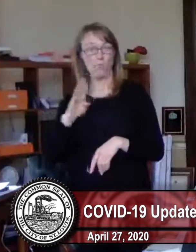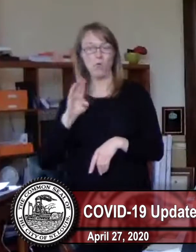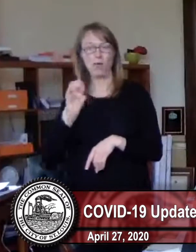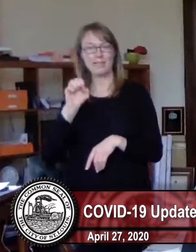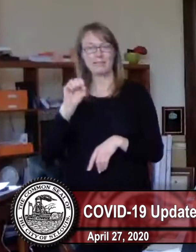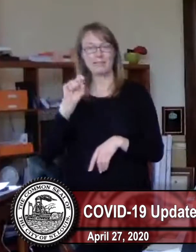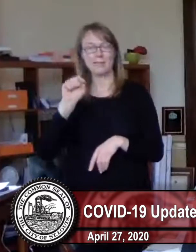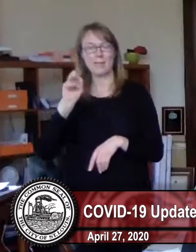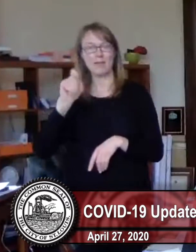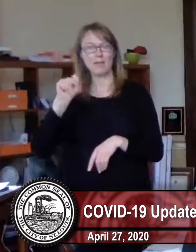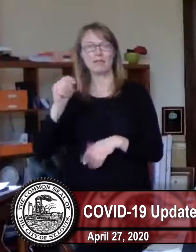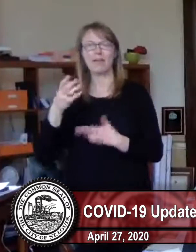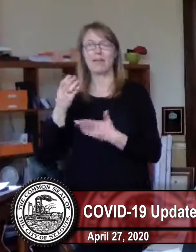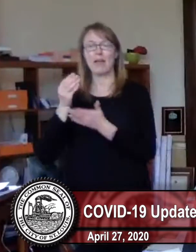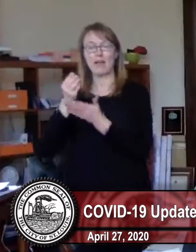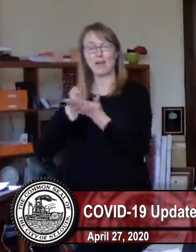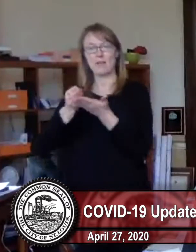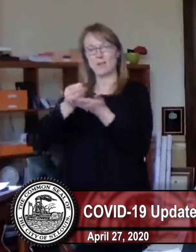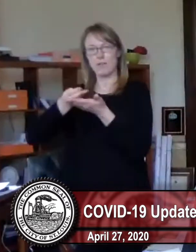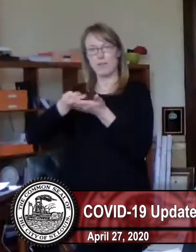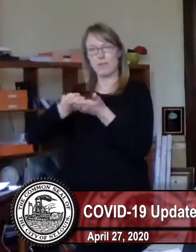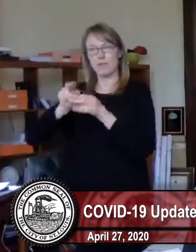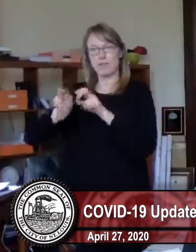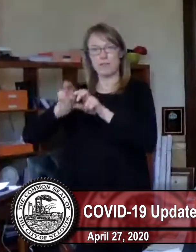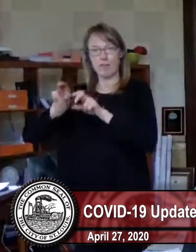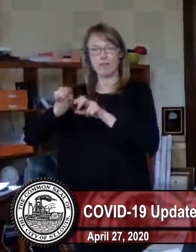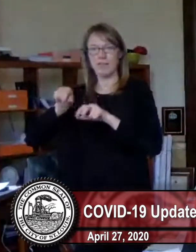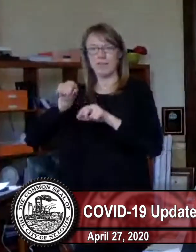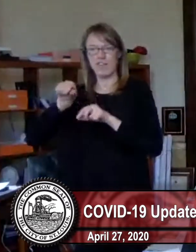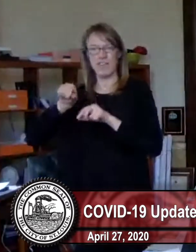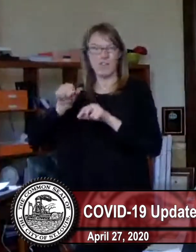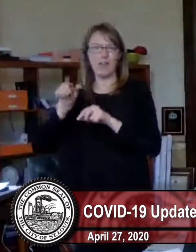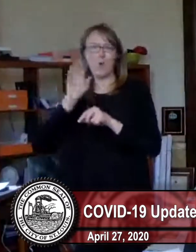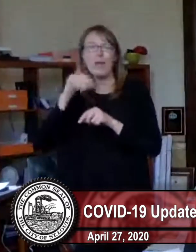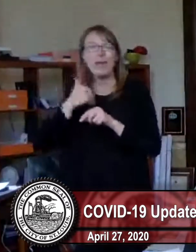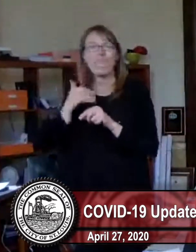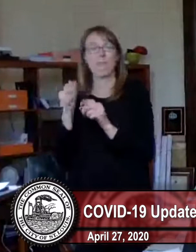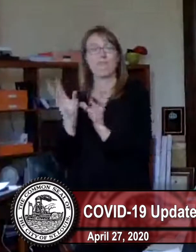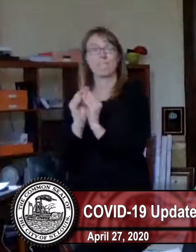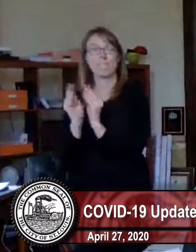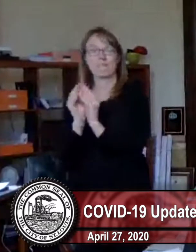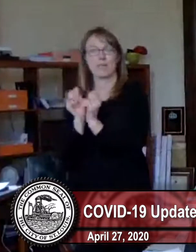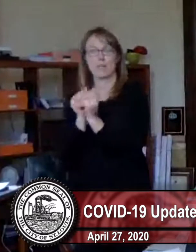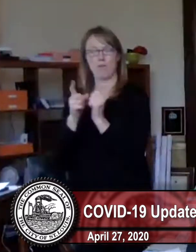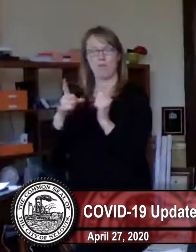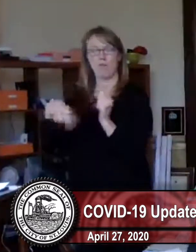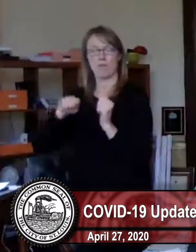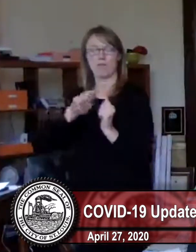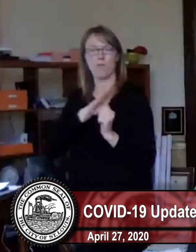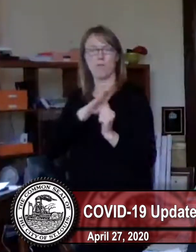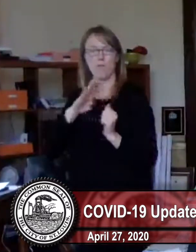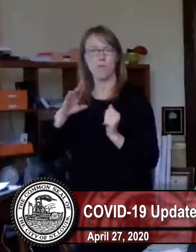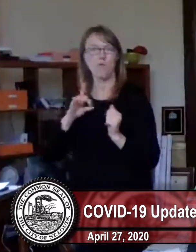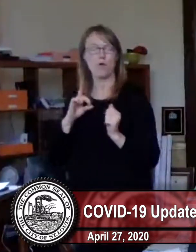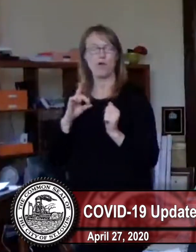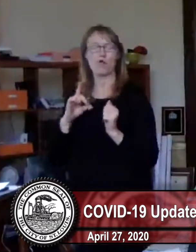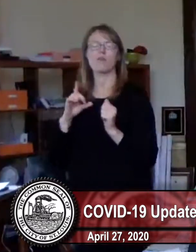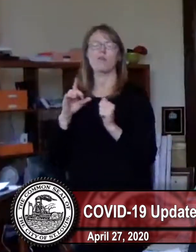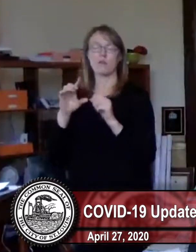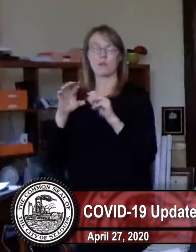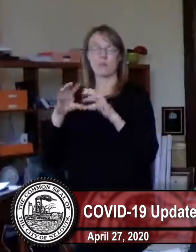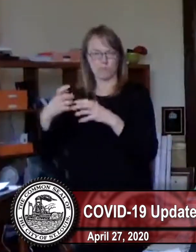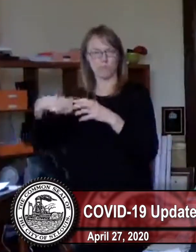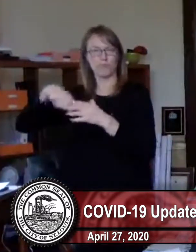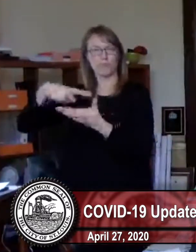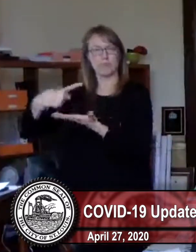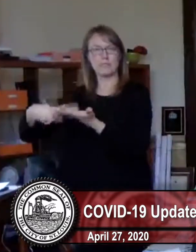via Zoom, I think it is, at 2:30. So I'm not going to talk too long today, and I'm just going to give you a little bit of an update on